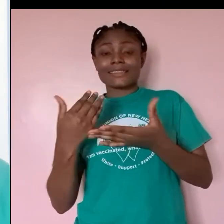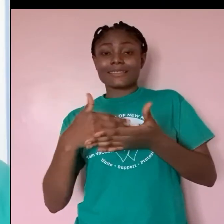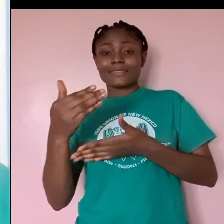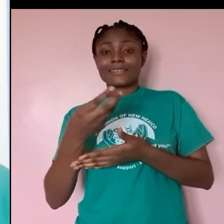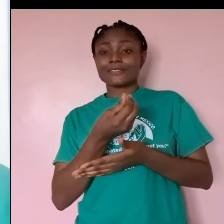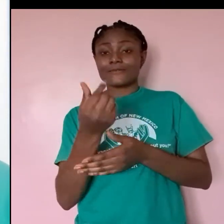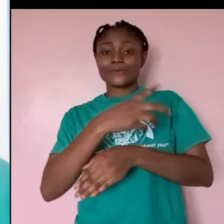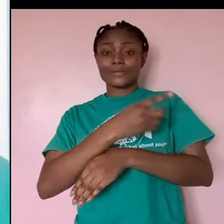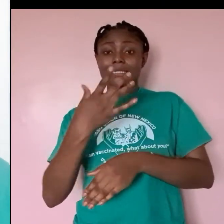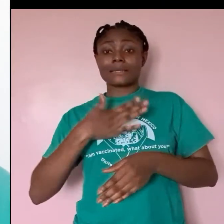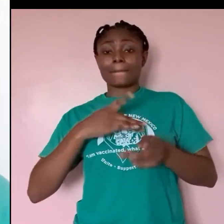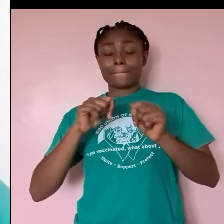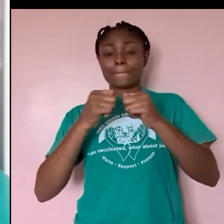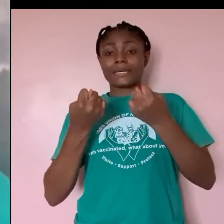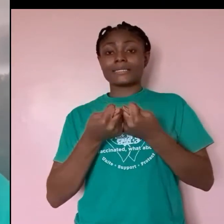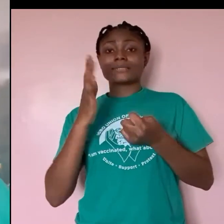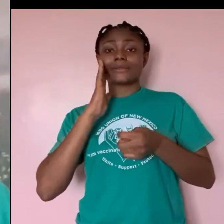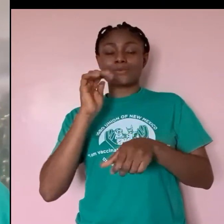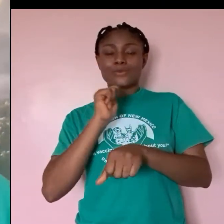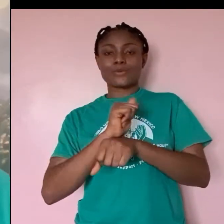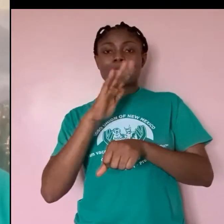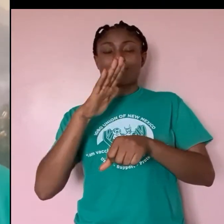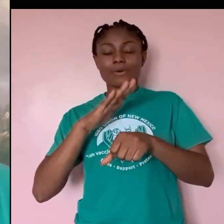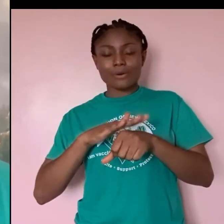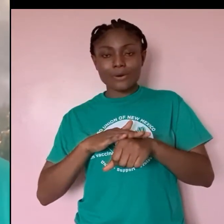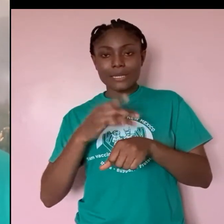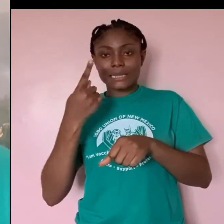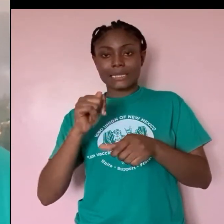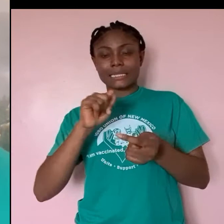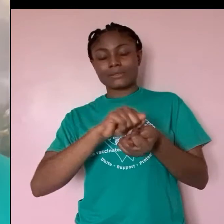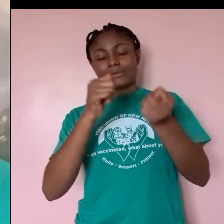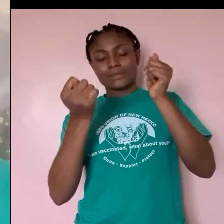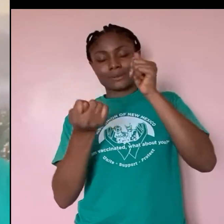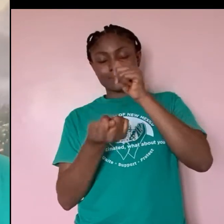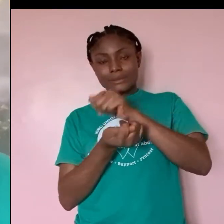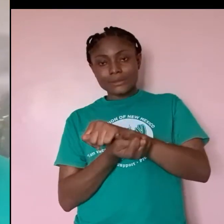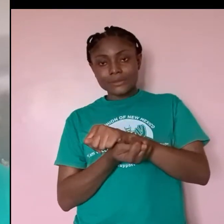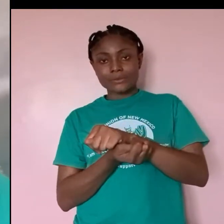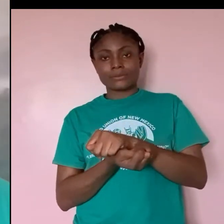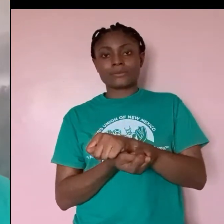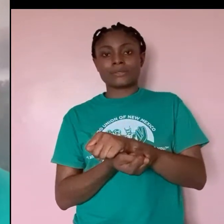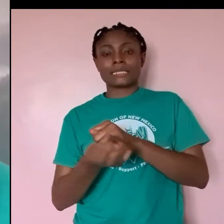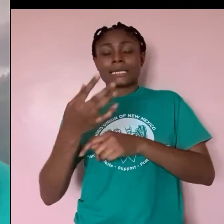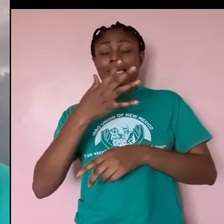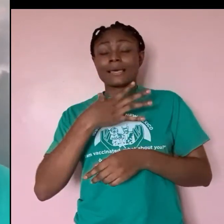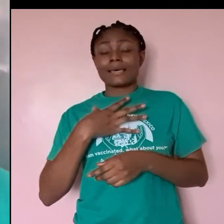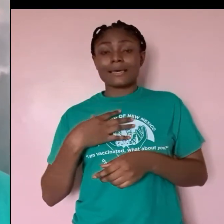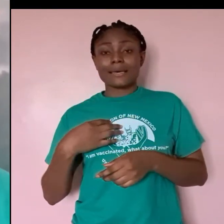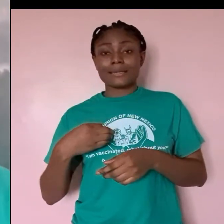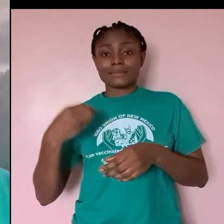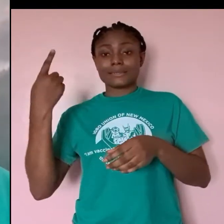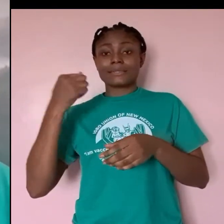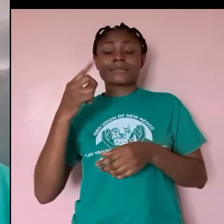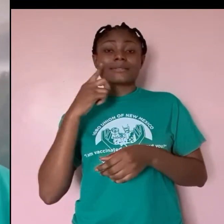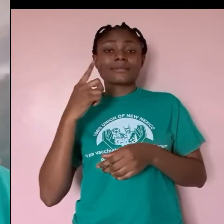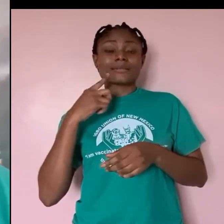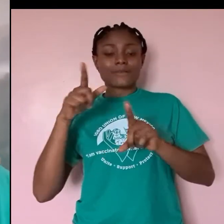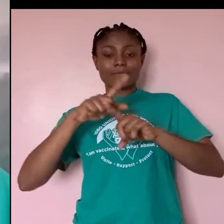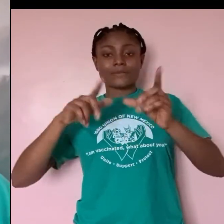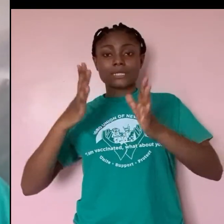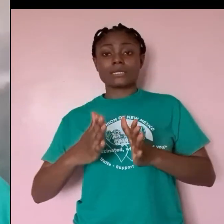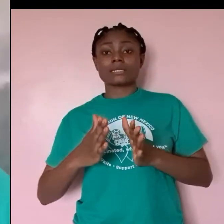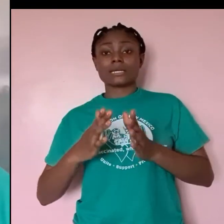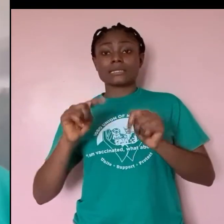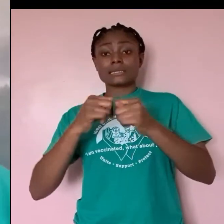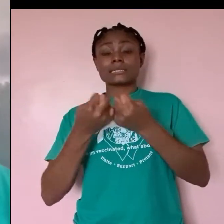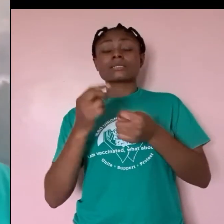days, my team is going to be working on the translation. In fact, the deaf signing team has been